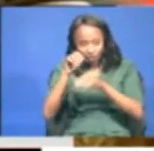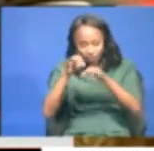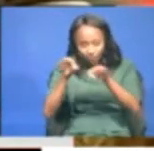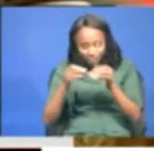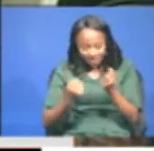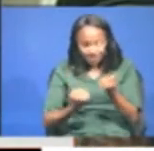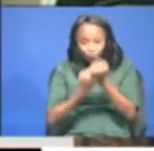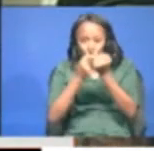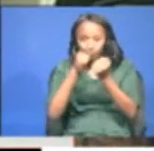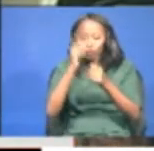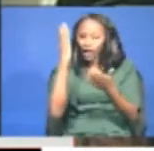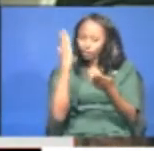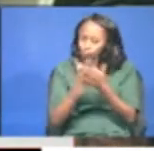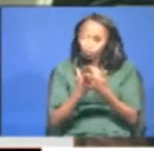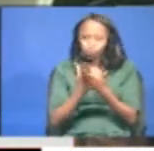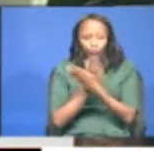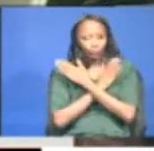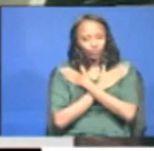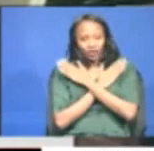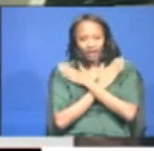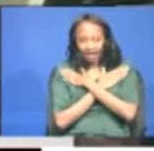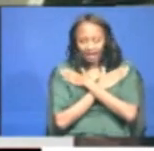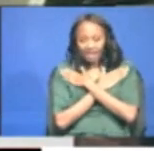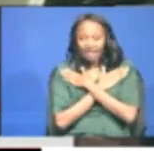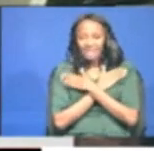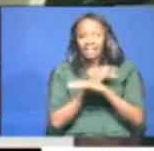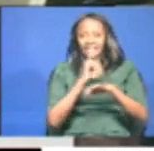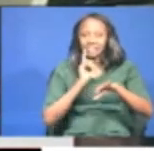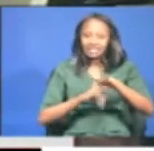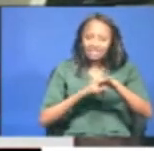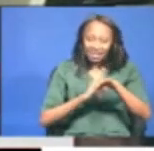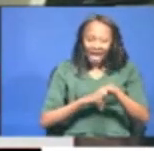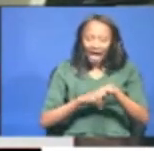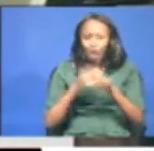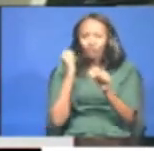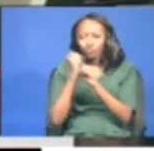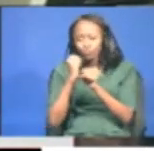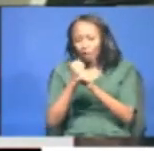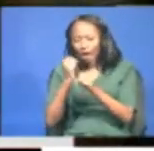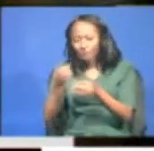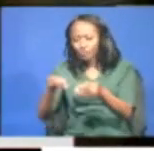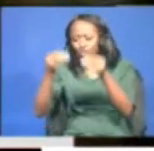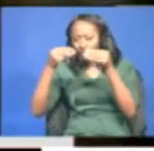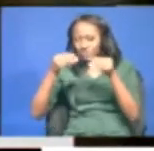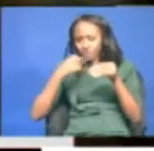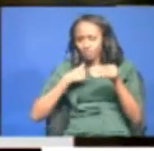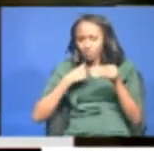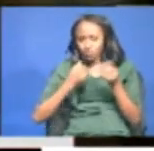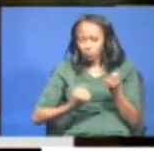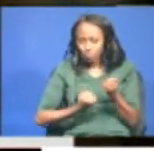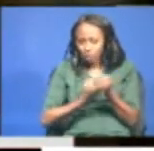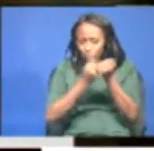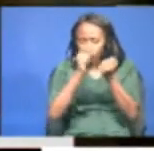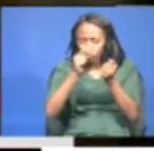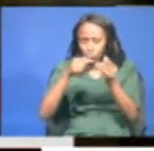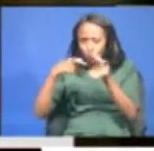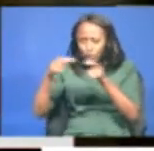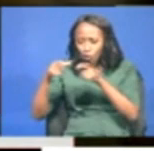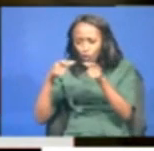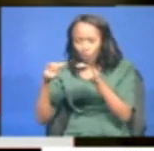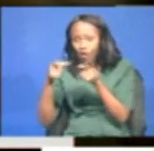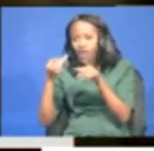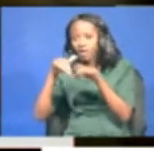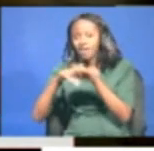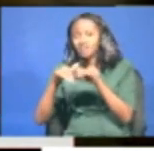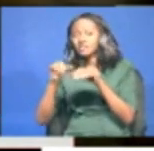true friendship. In the duties you have given me to assist you in the management of the affairs of this great nation,